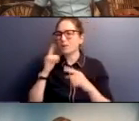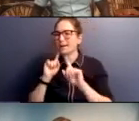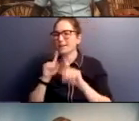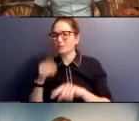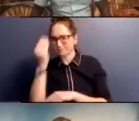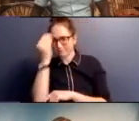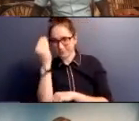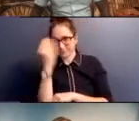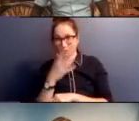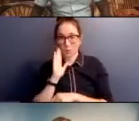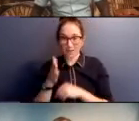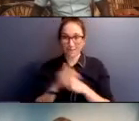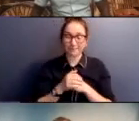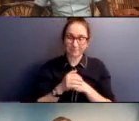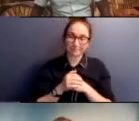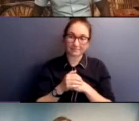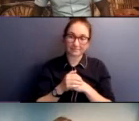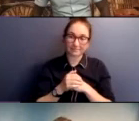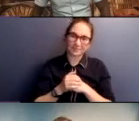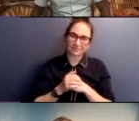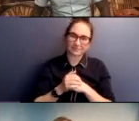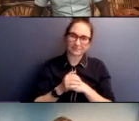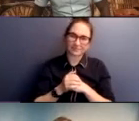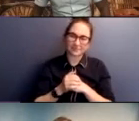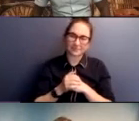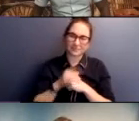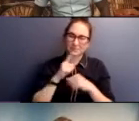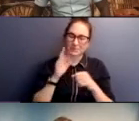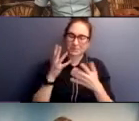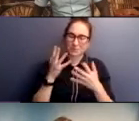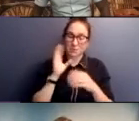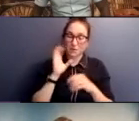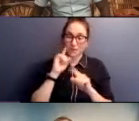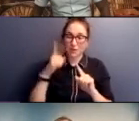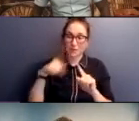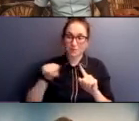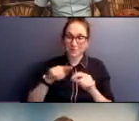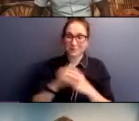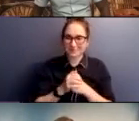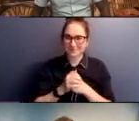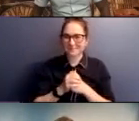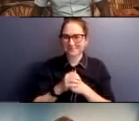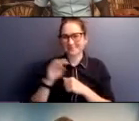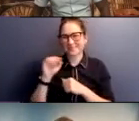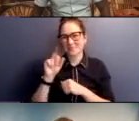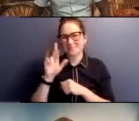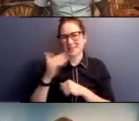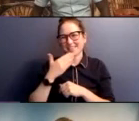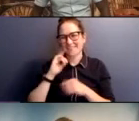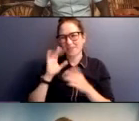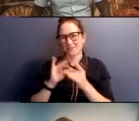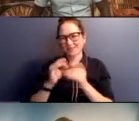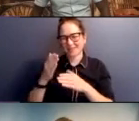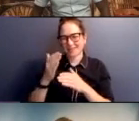and reach out to all of our other learning community to find it for you. So Mary, thanks for sharing the email there in